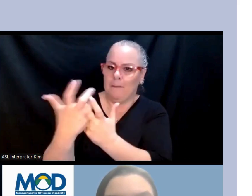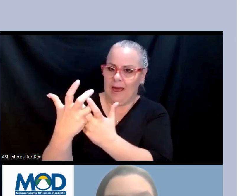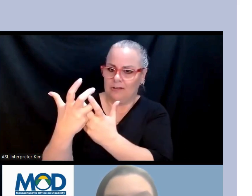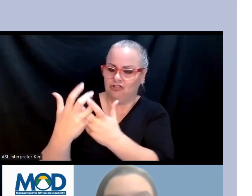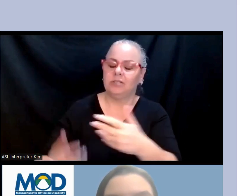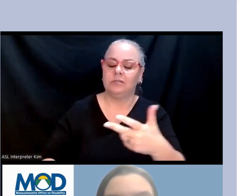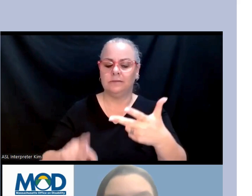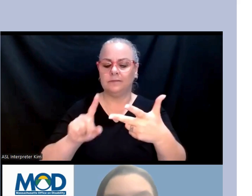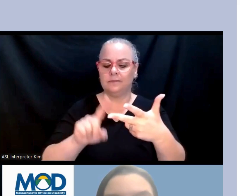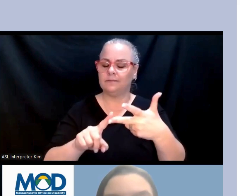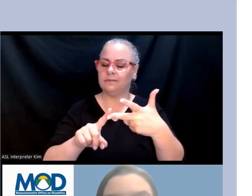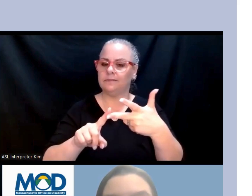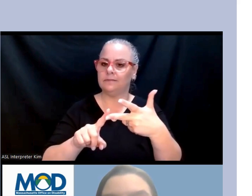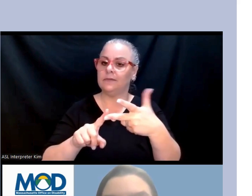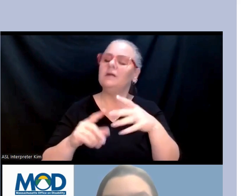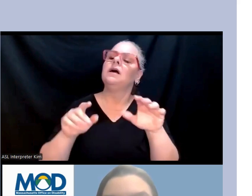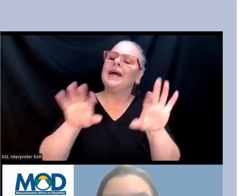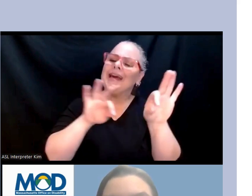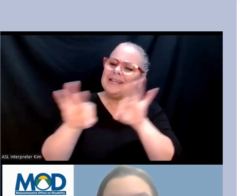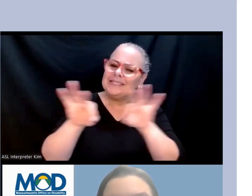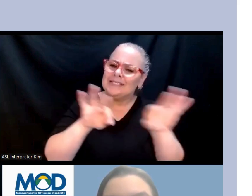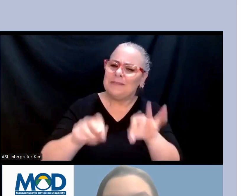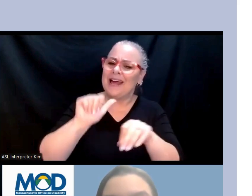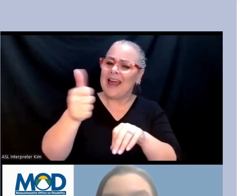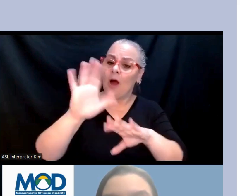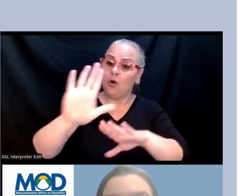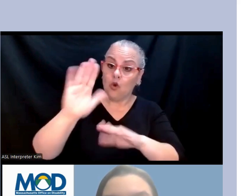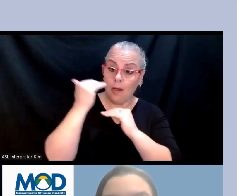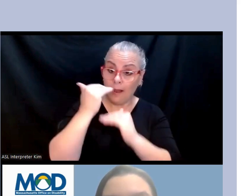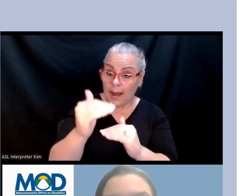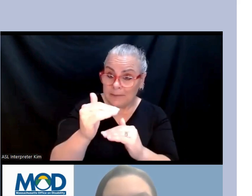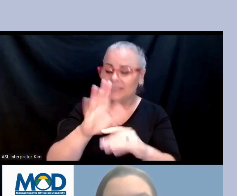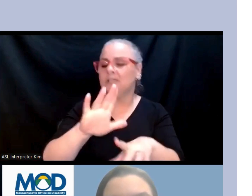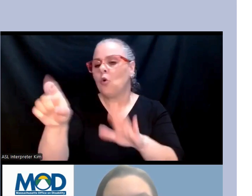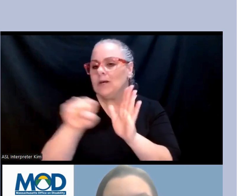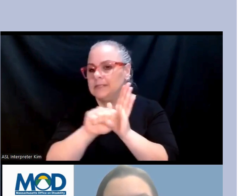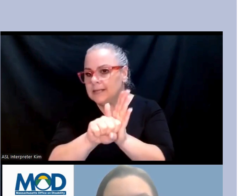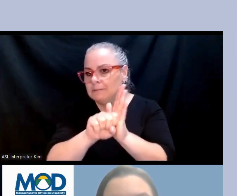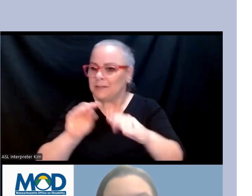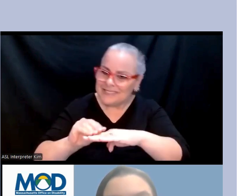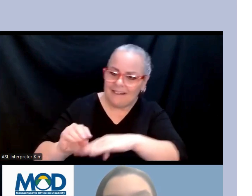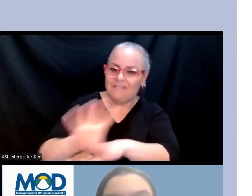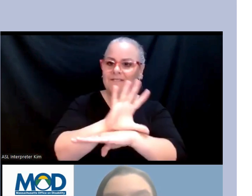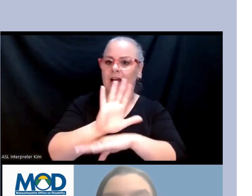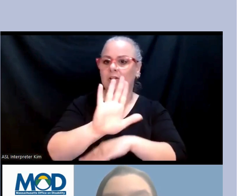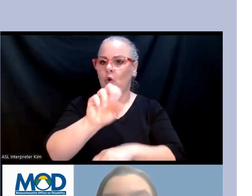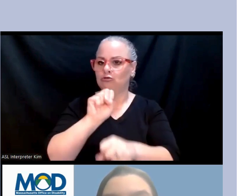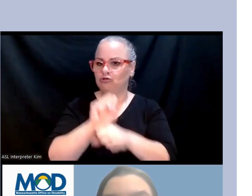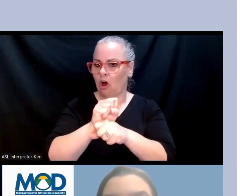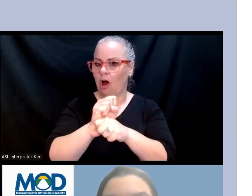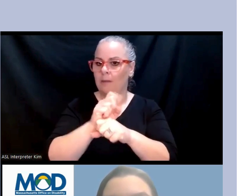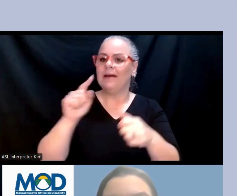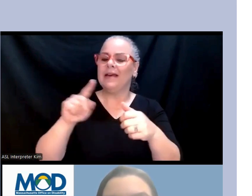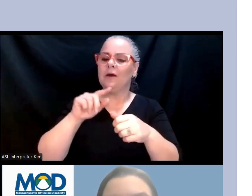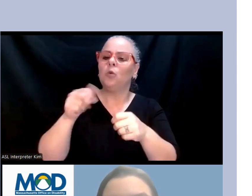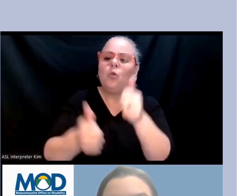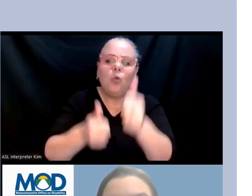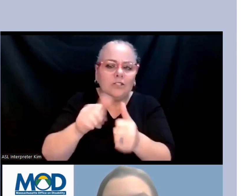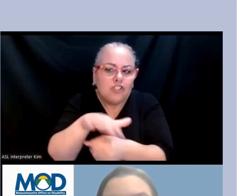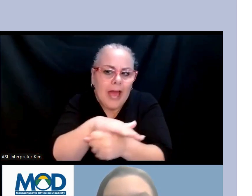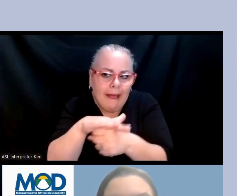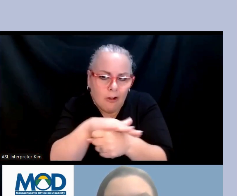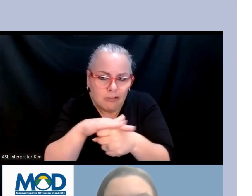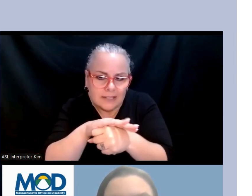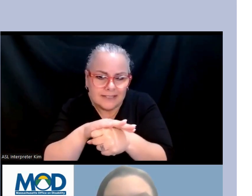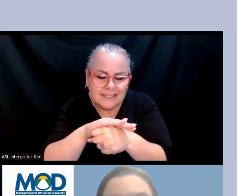3, explain how your functional limitations or symptoms affect these tasks. You only need to mention the